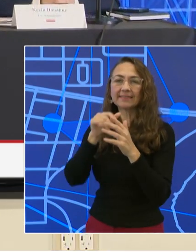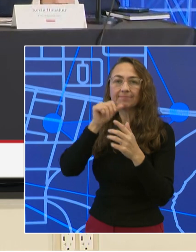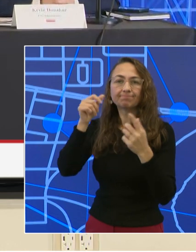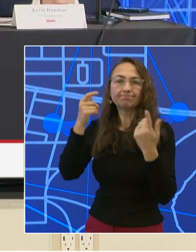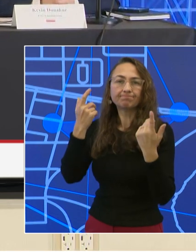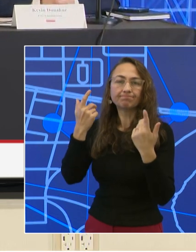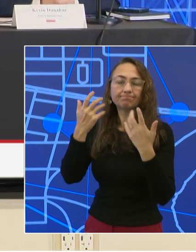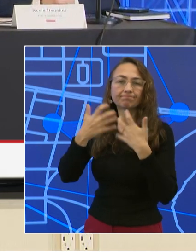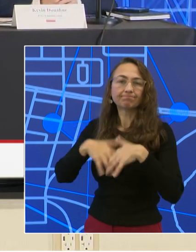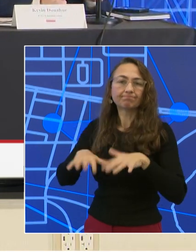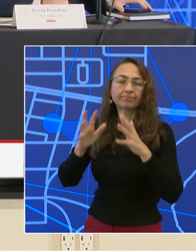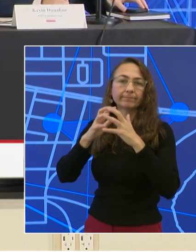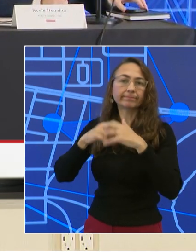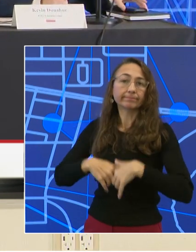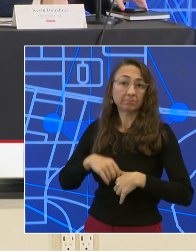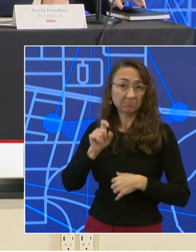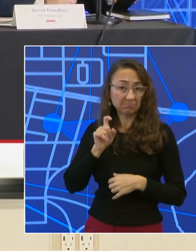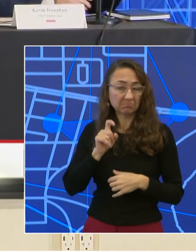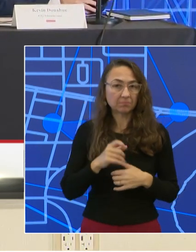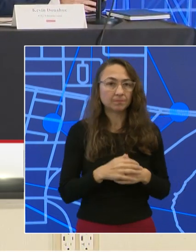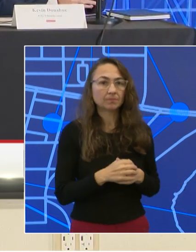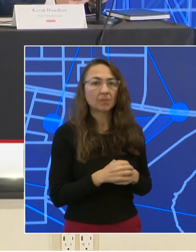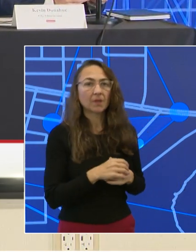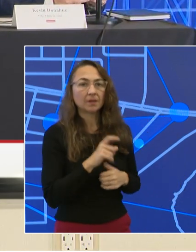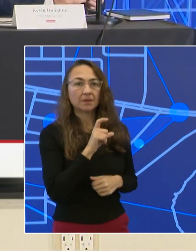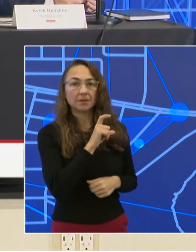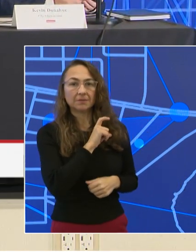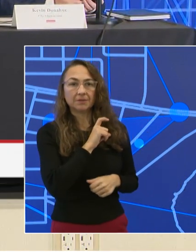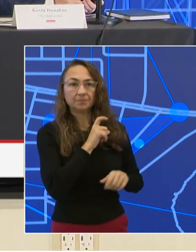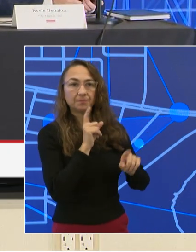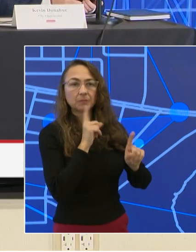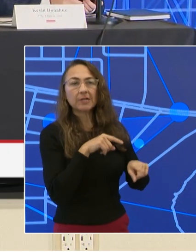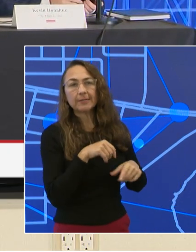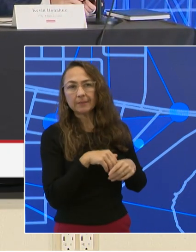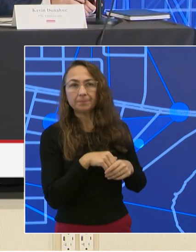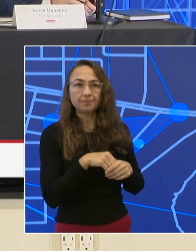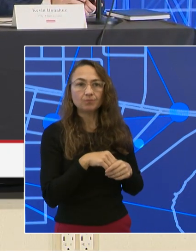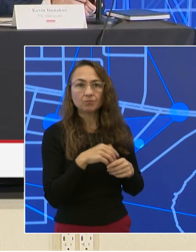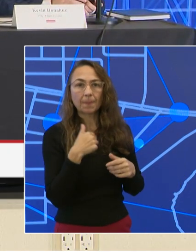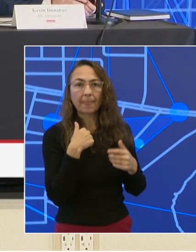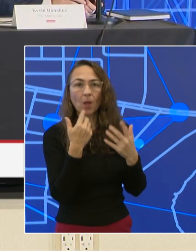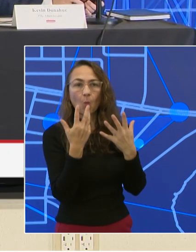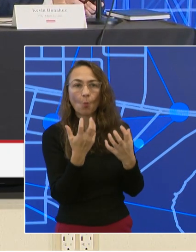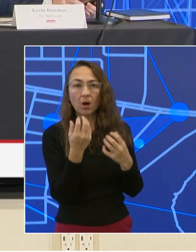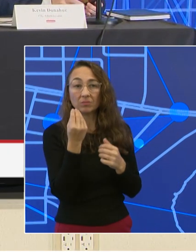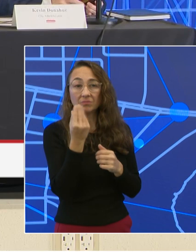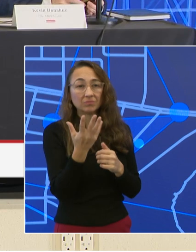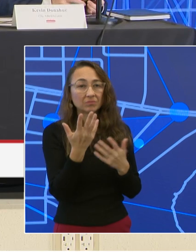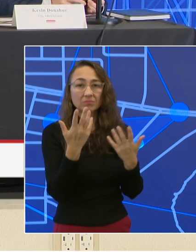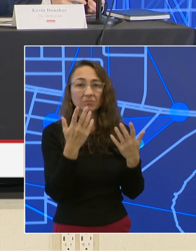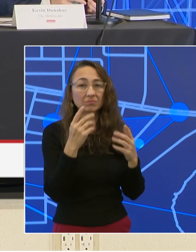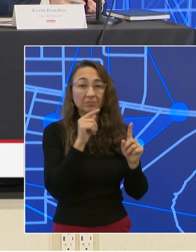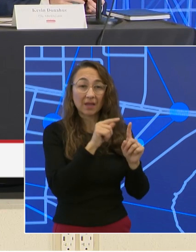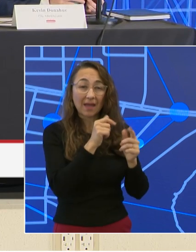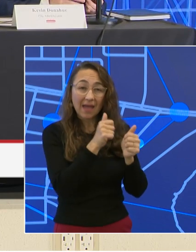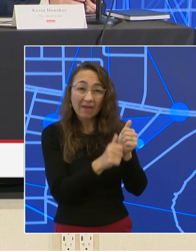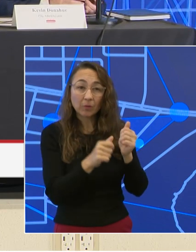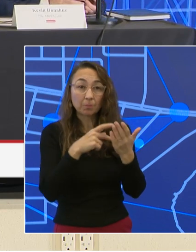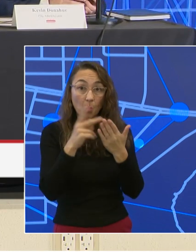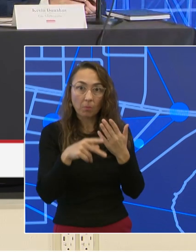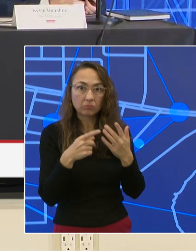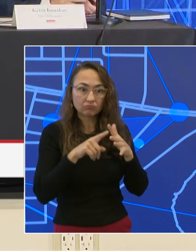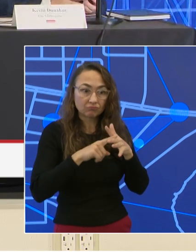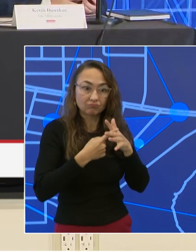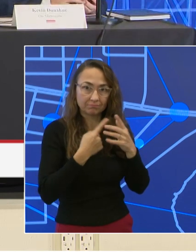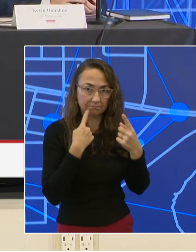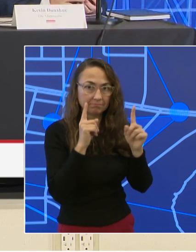to believe, and I will say, and I think the numbers kind of demonstrate that every initiative that we put in worked. I think